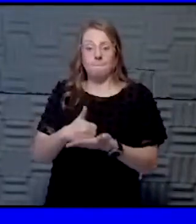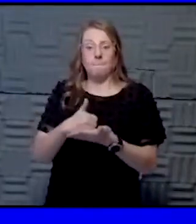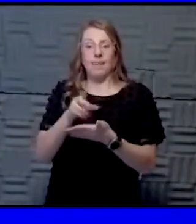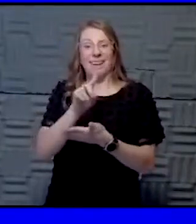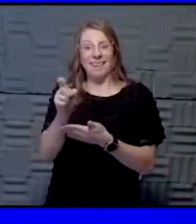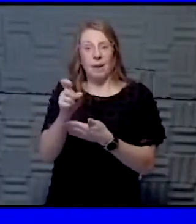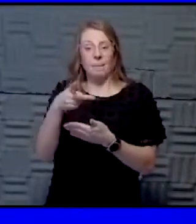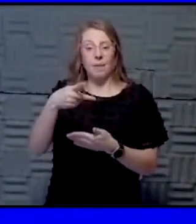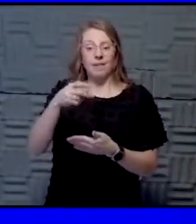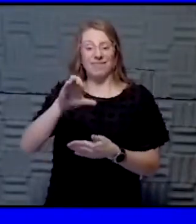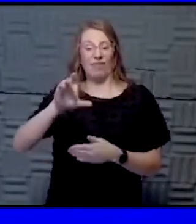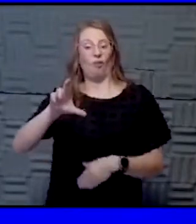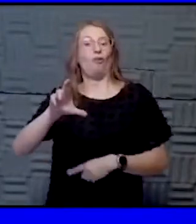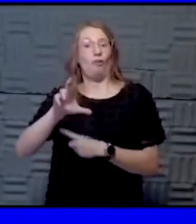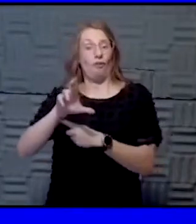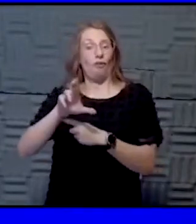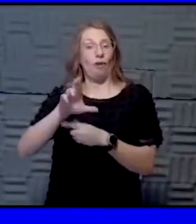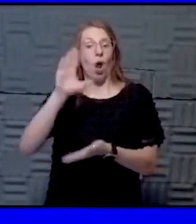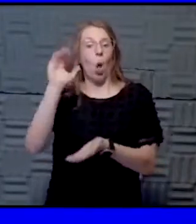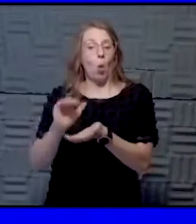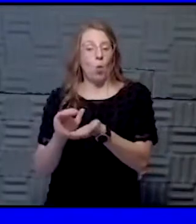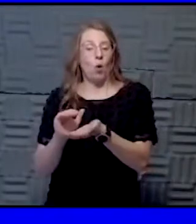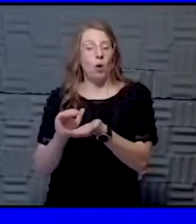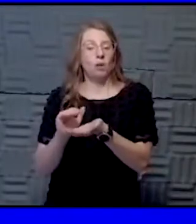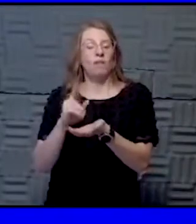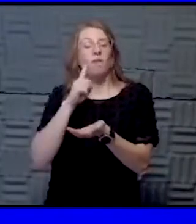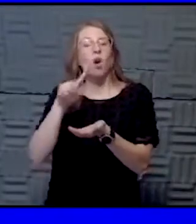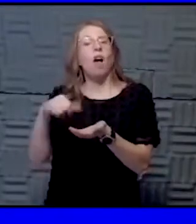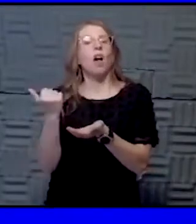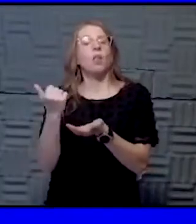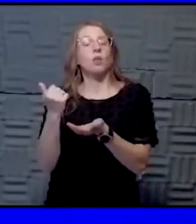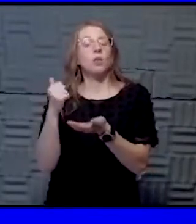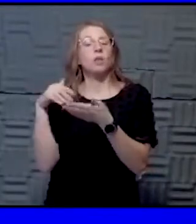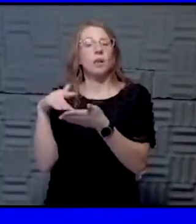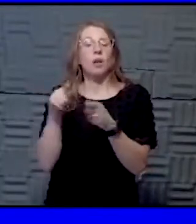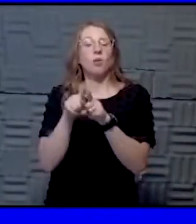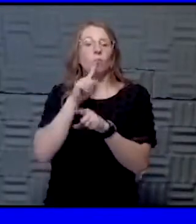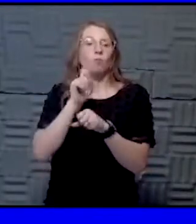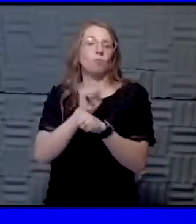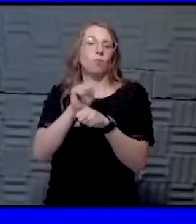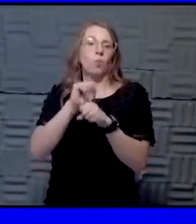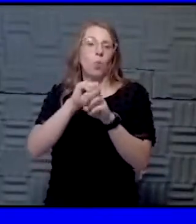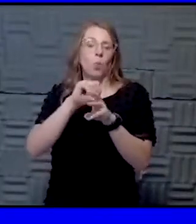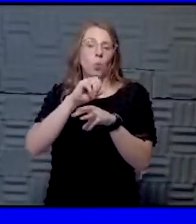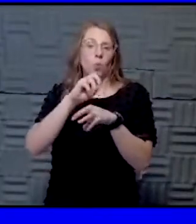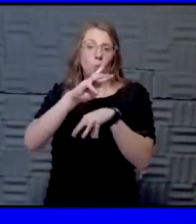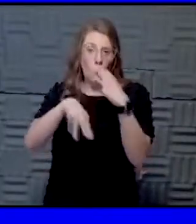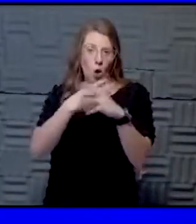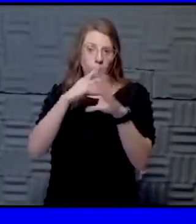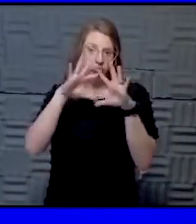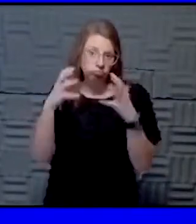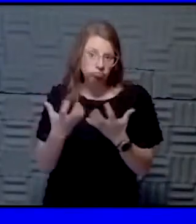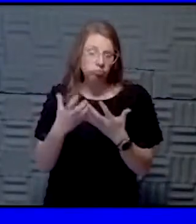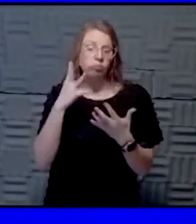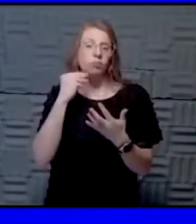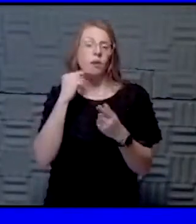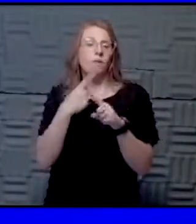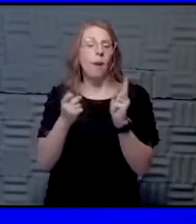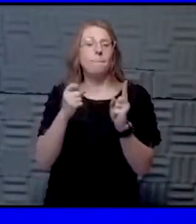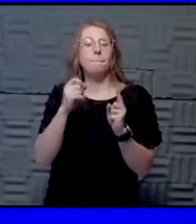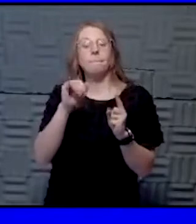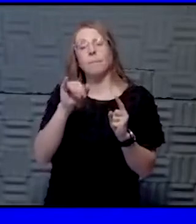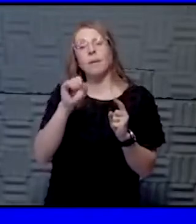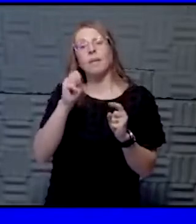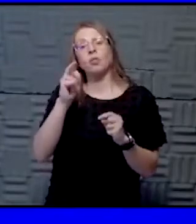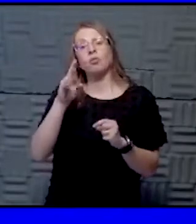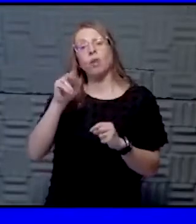on PCR, seems to be lower in some other studies as well, and real-world experience, particularly from Israel and other healthcare workers around